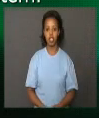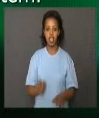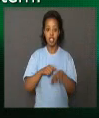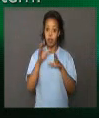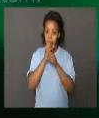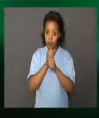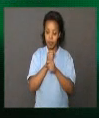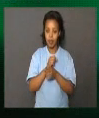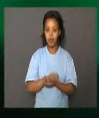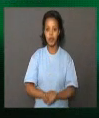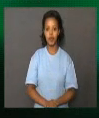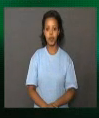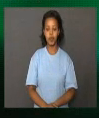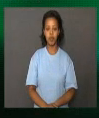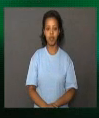time's up.